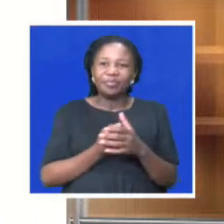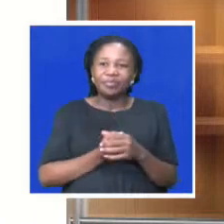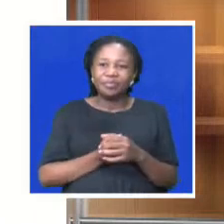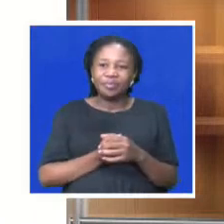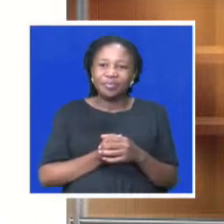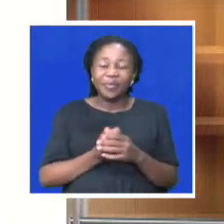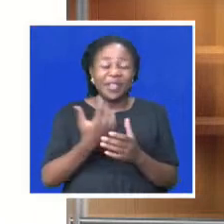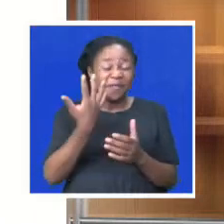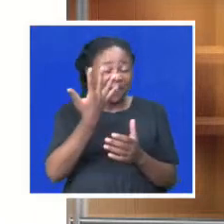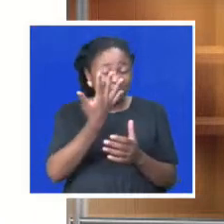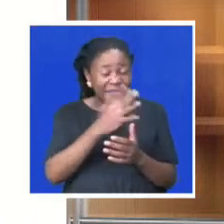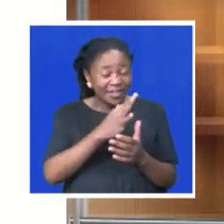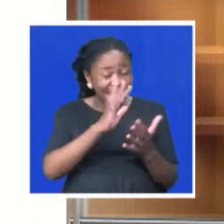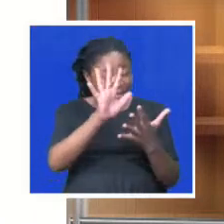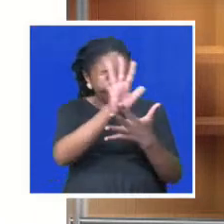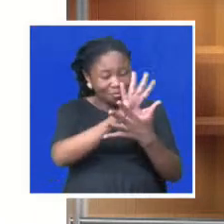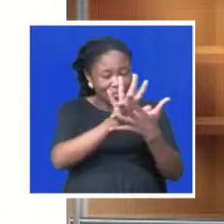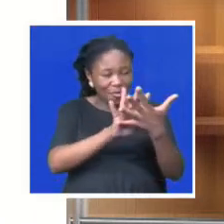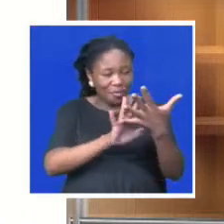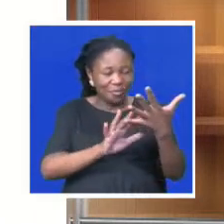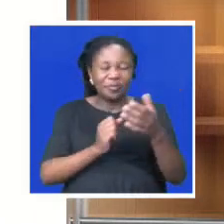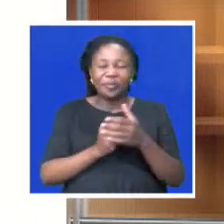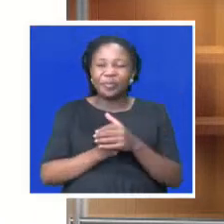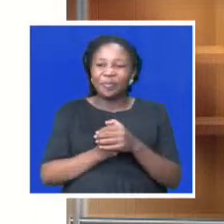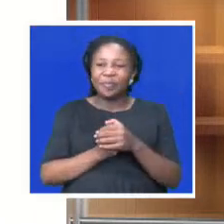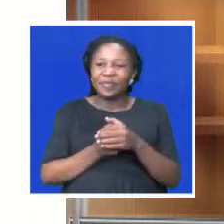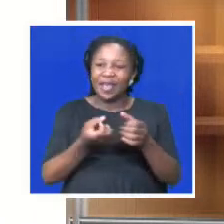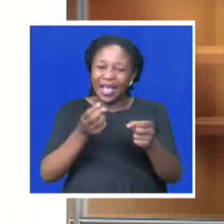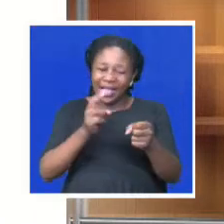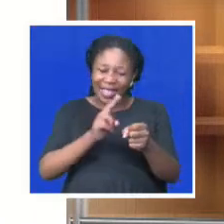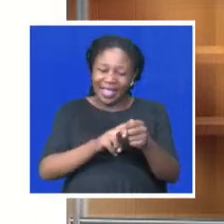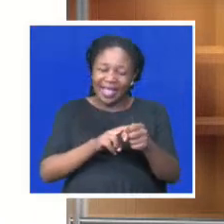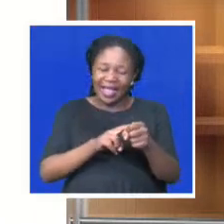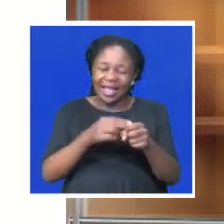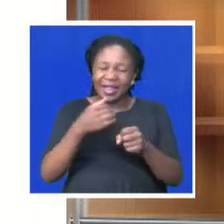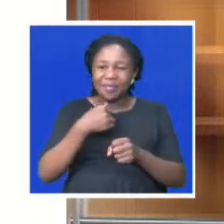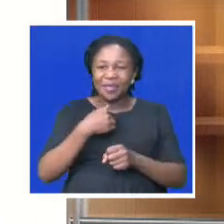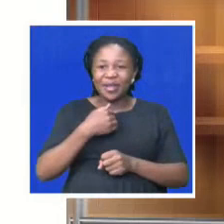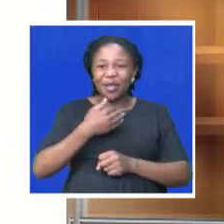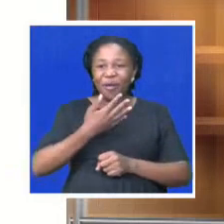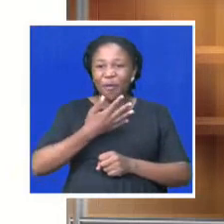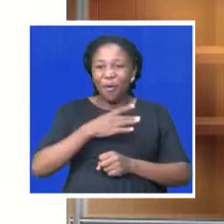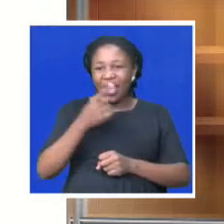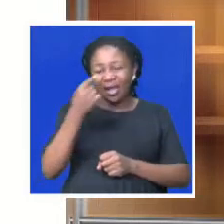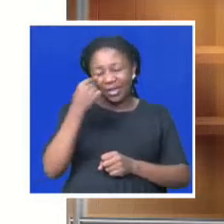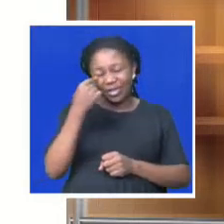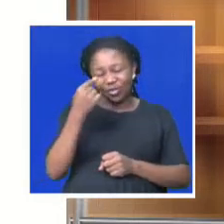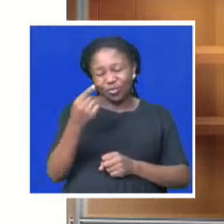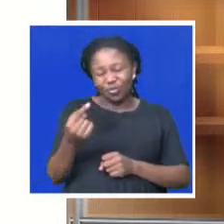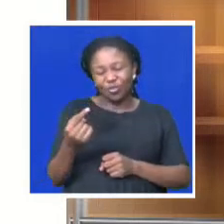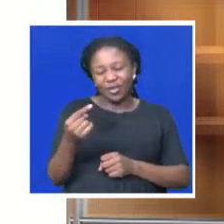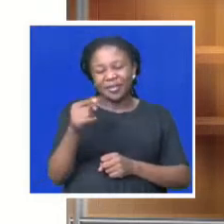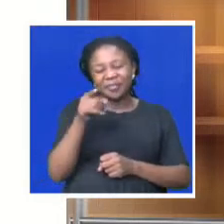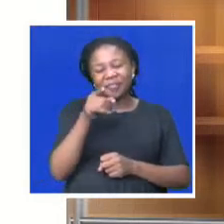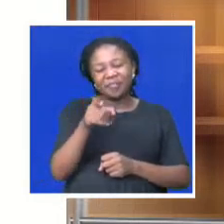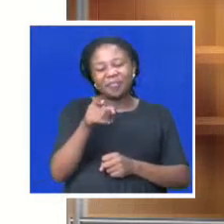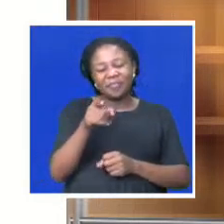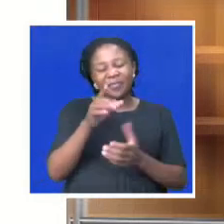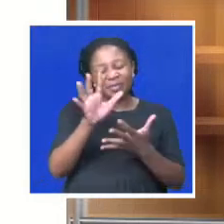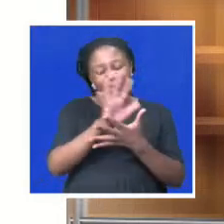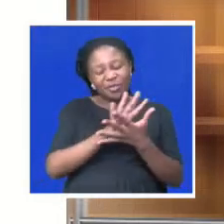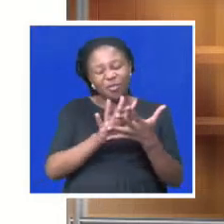narrative text, look through the story and find phrases and sentences that appeal to your senses.